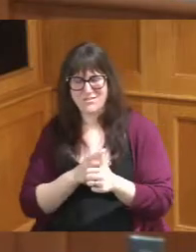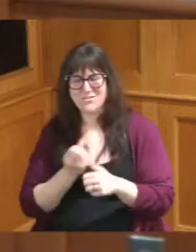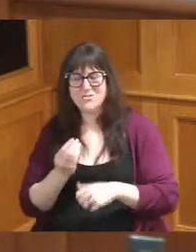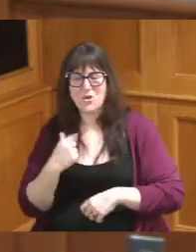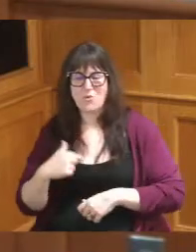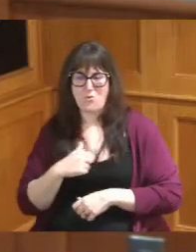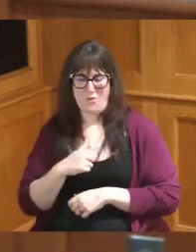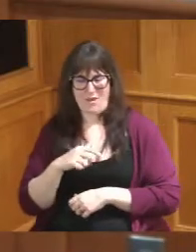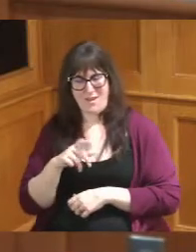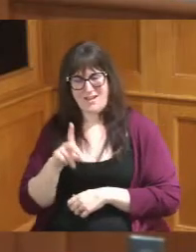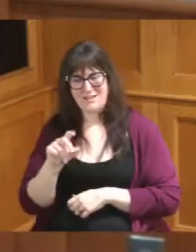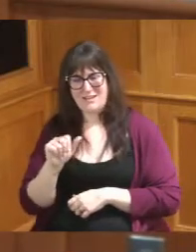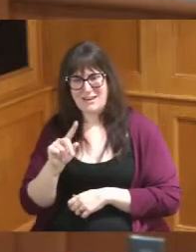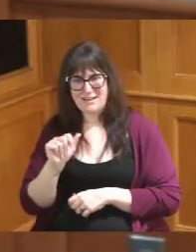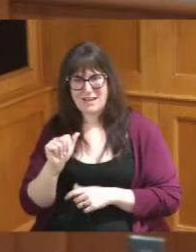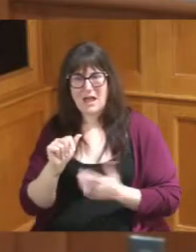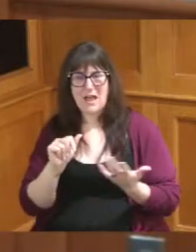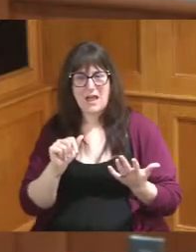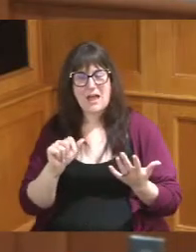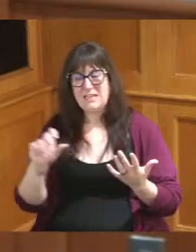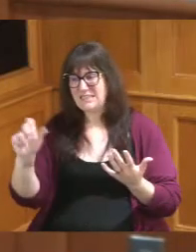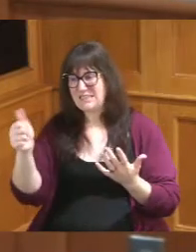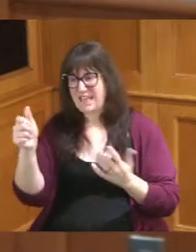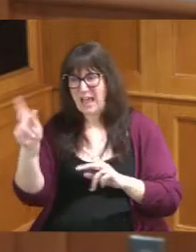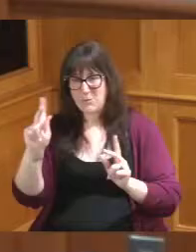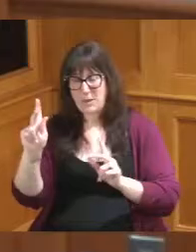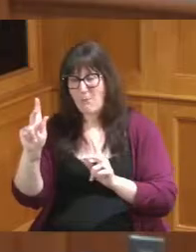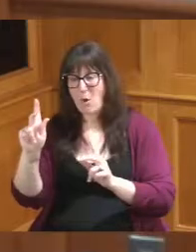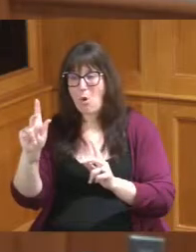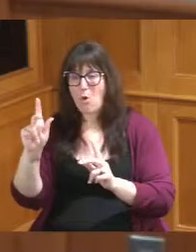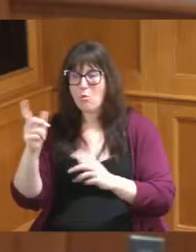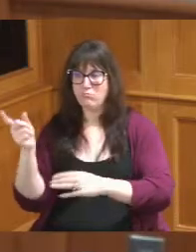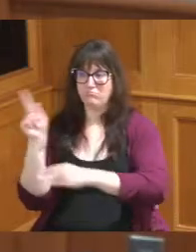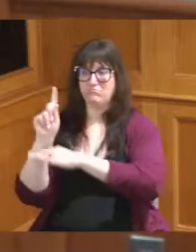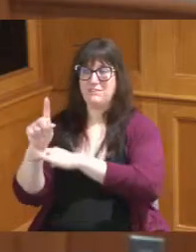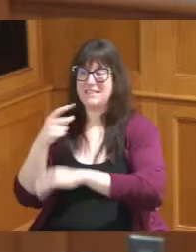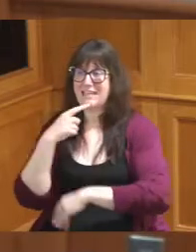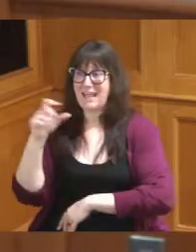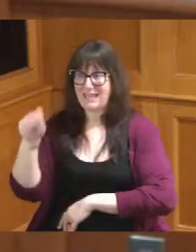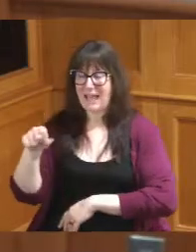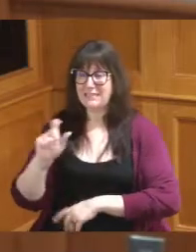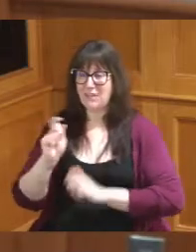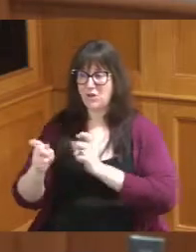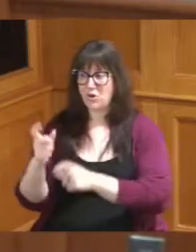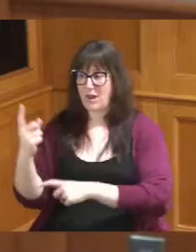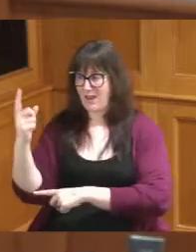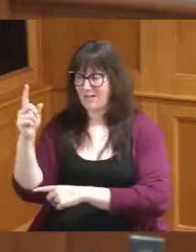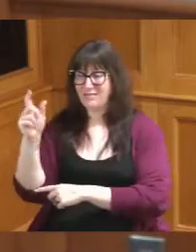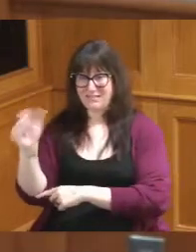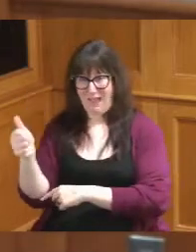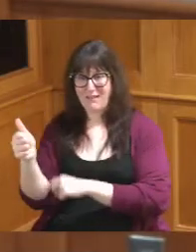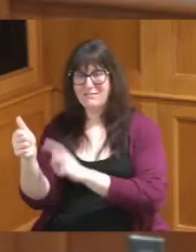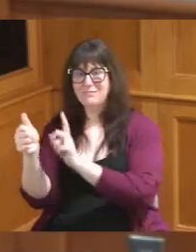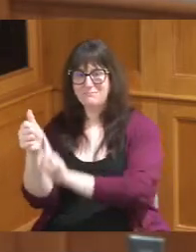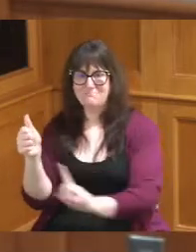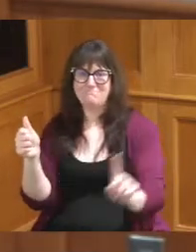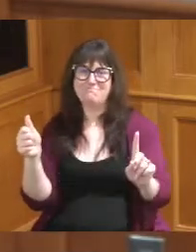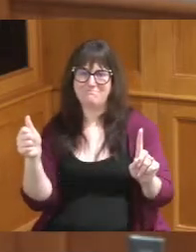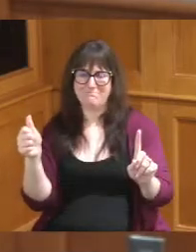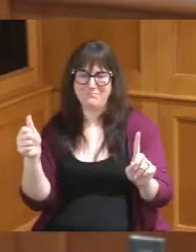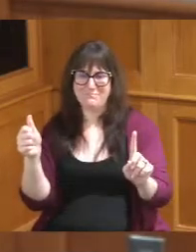of every 10 people who step forward to be a potential kidney donor, maybe one makes it to the other end. But